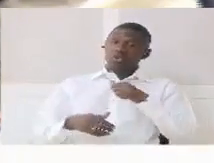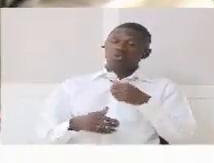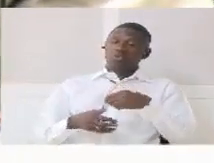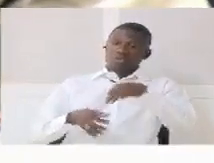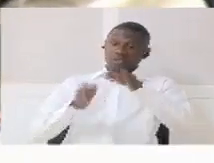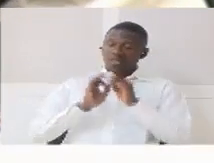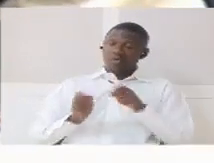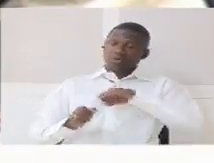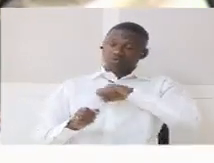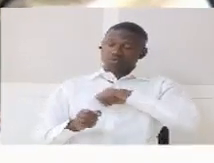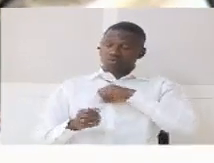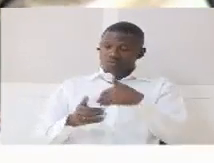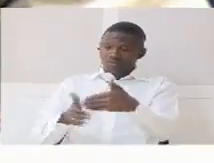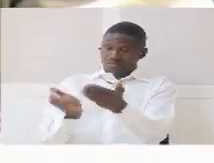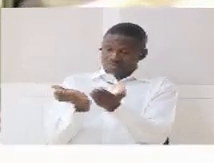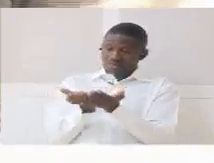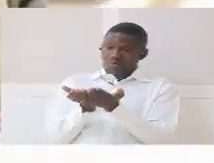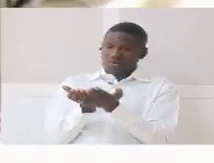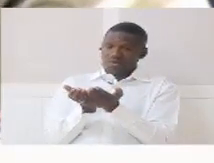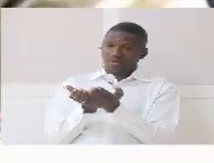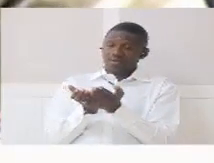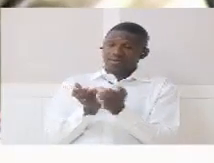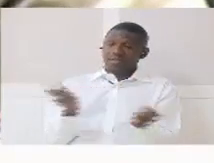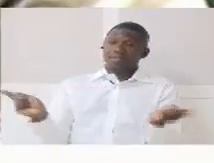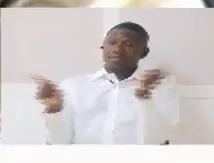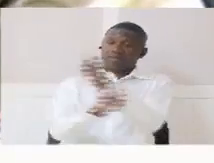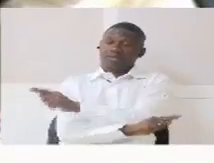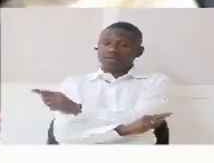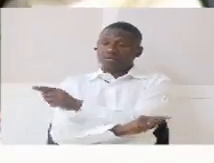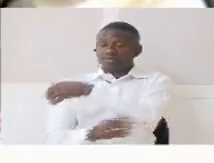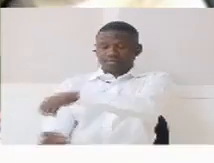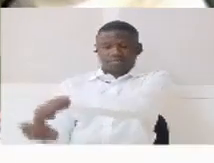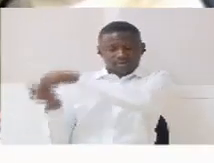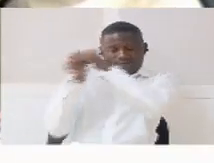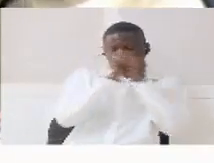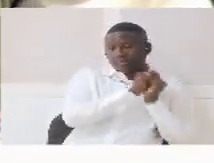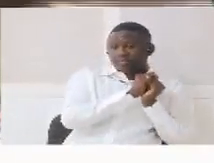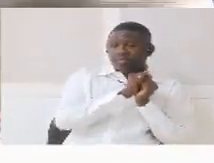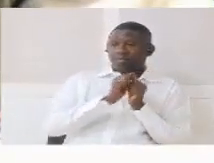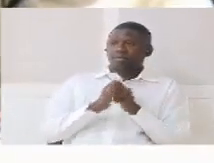To take your bowl. And you exchange it for a bed sheet.